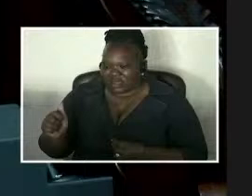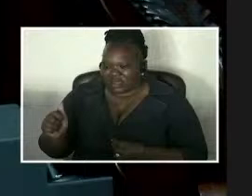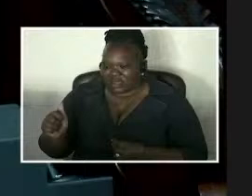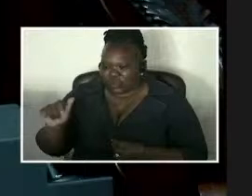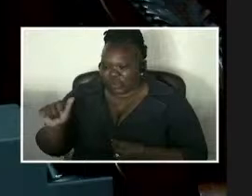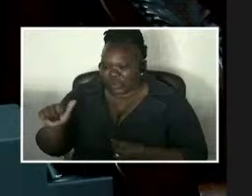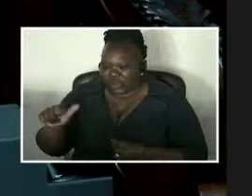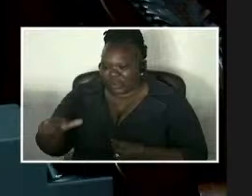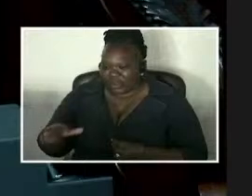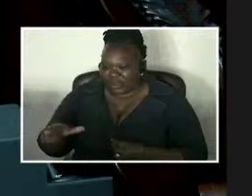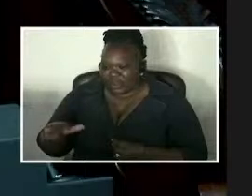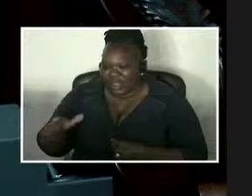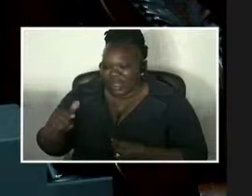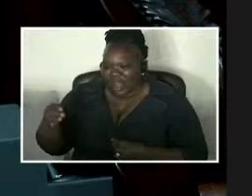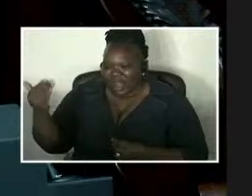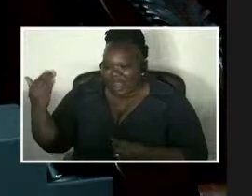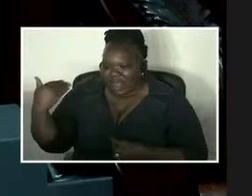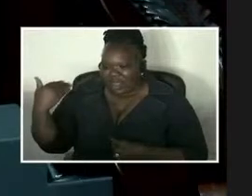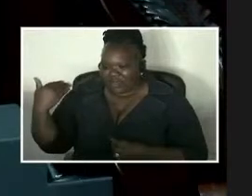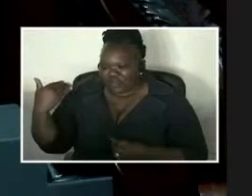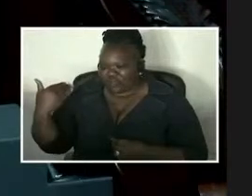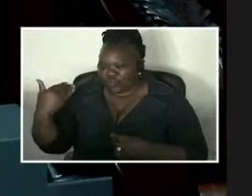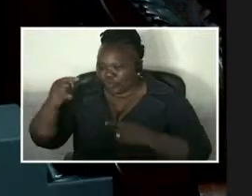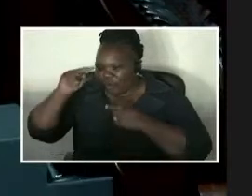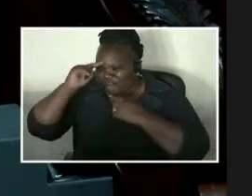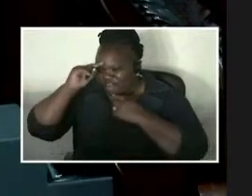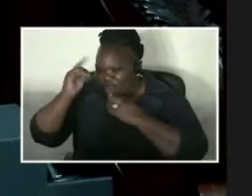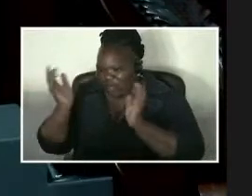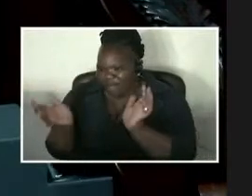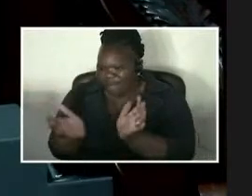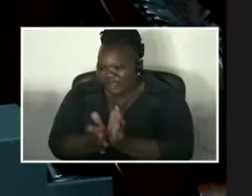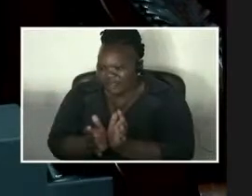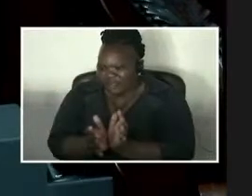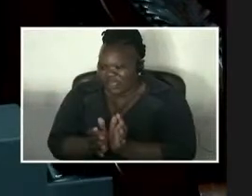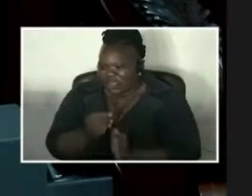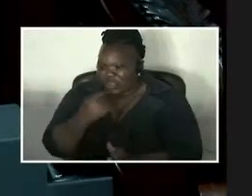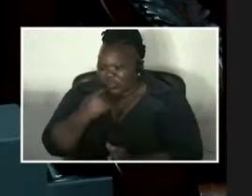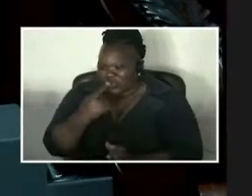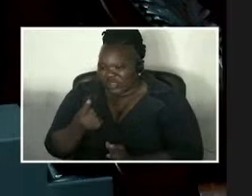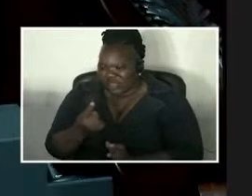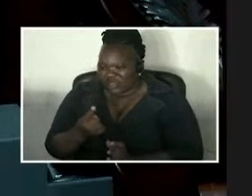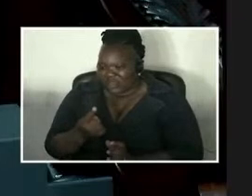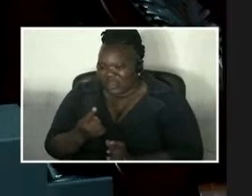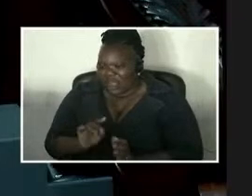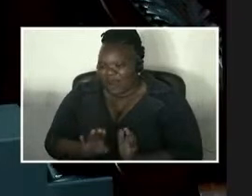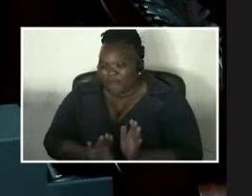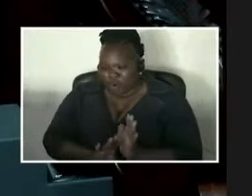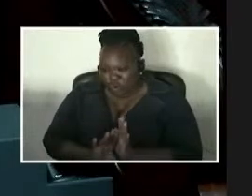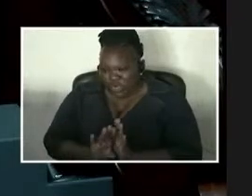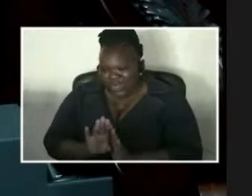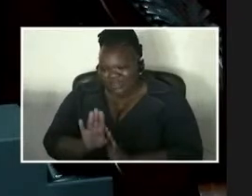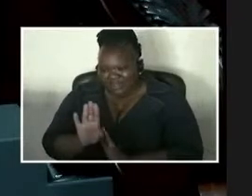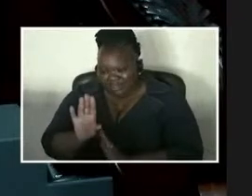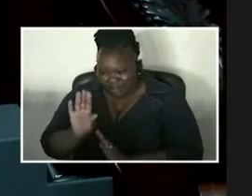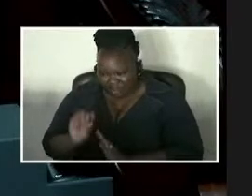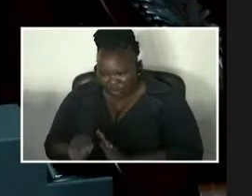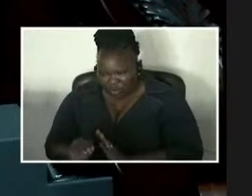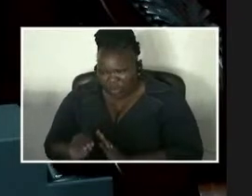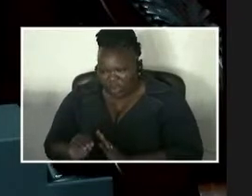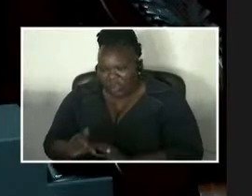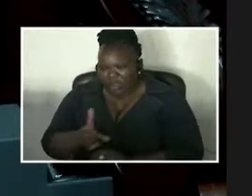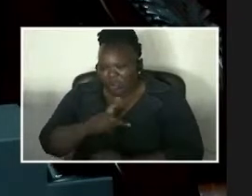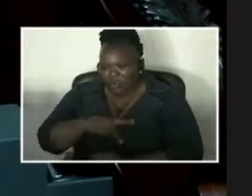portfolio meeting you gave us an assurance that progress was being made on the minimum staff establishment with the